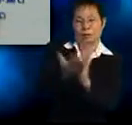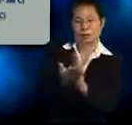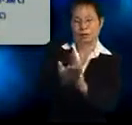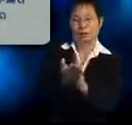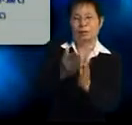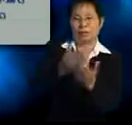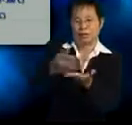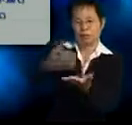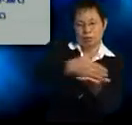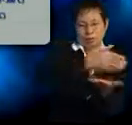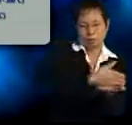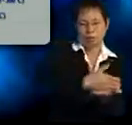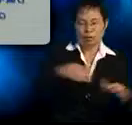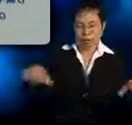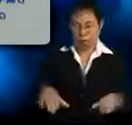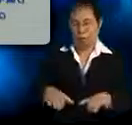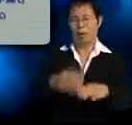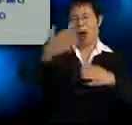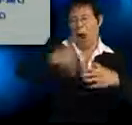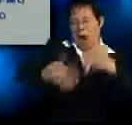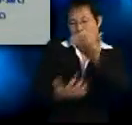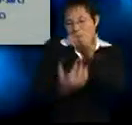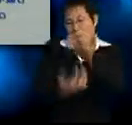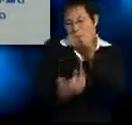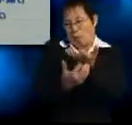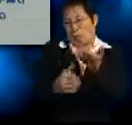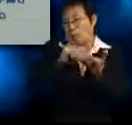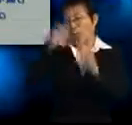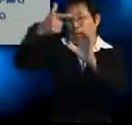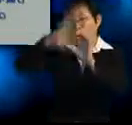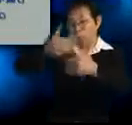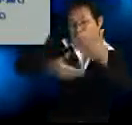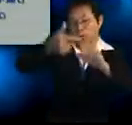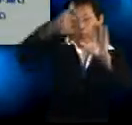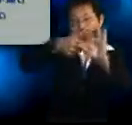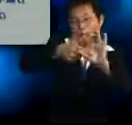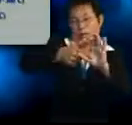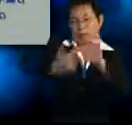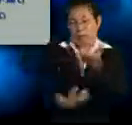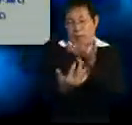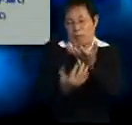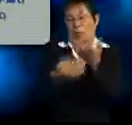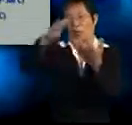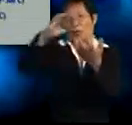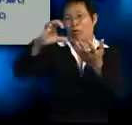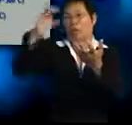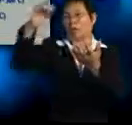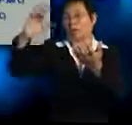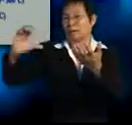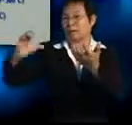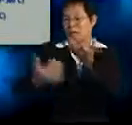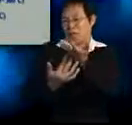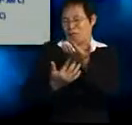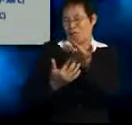Fractional distillation is carried out by heating unprocessed petroleum in a furnace at 400 degrees